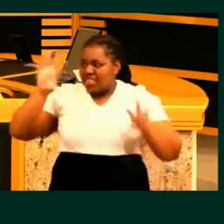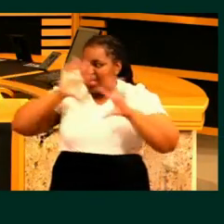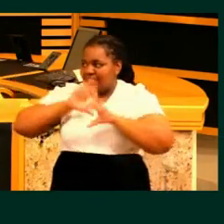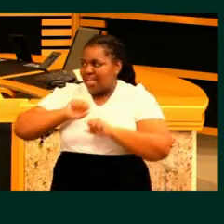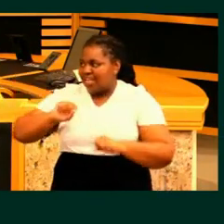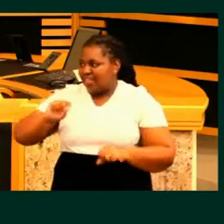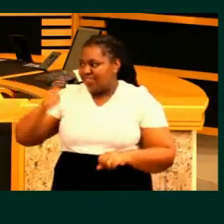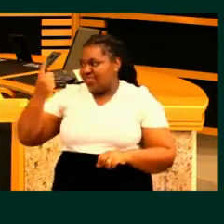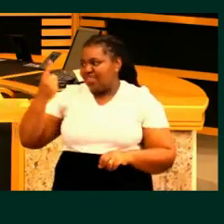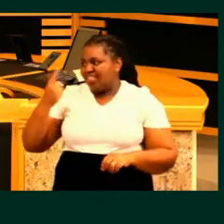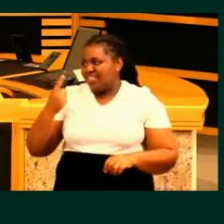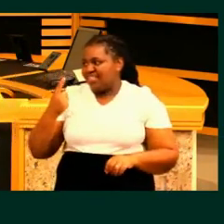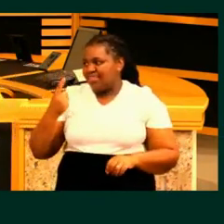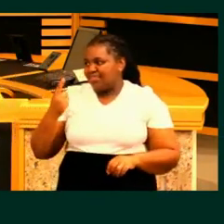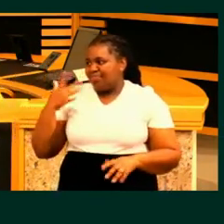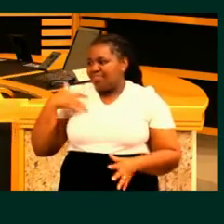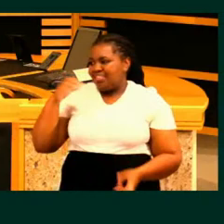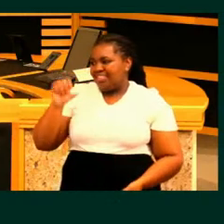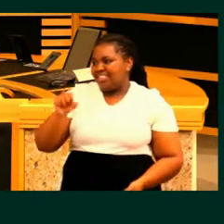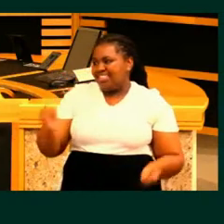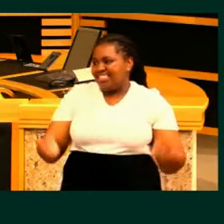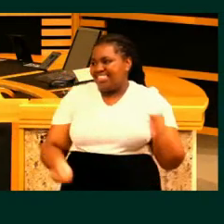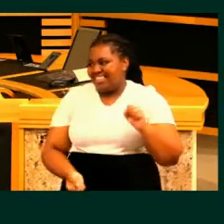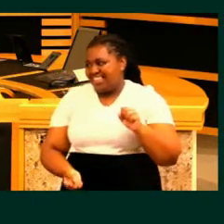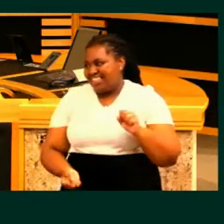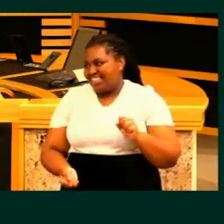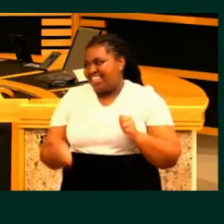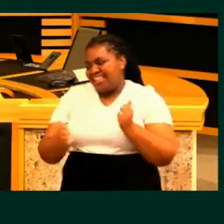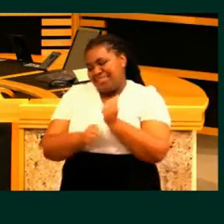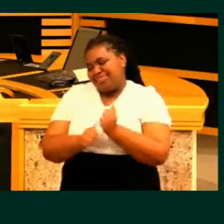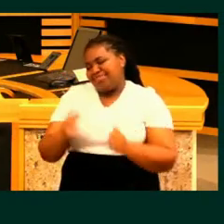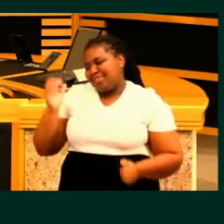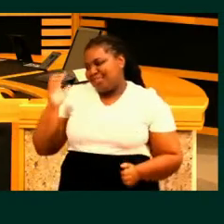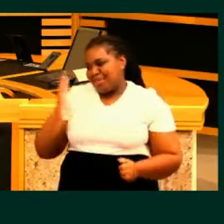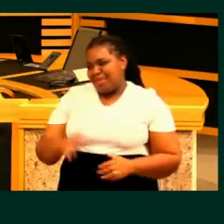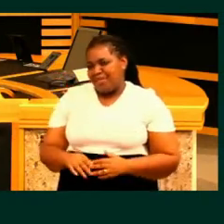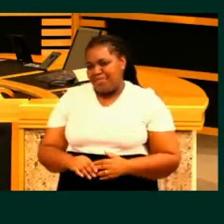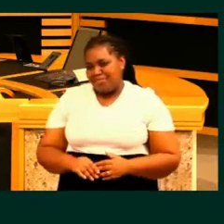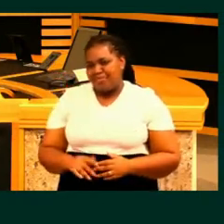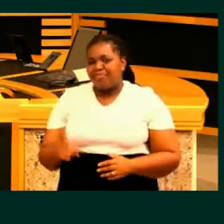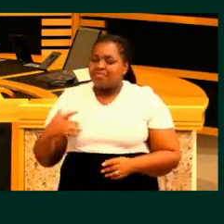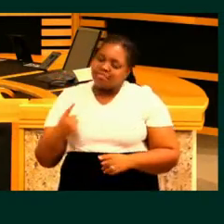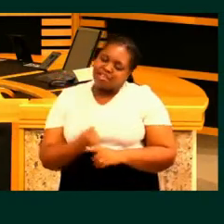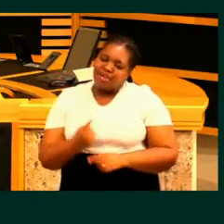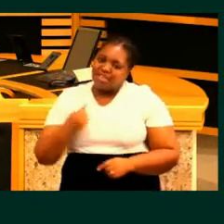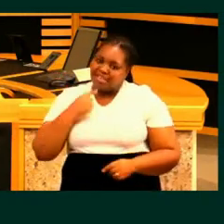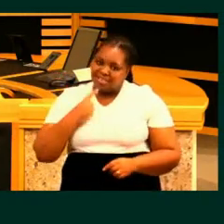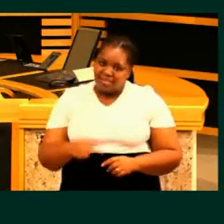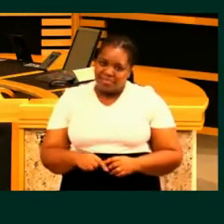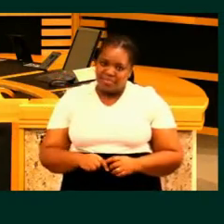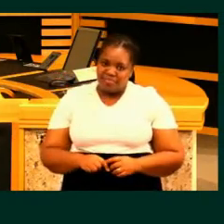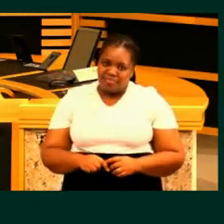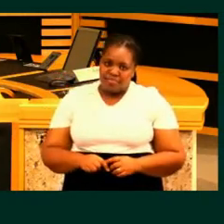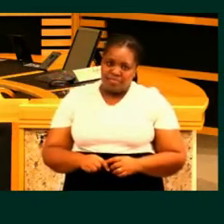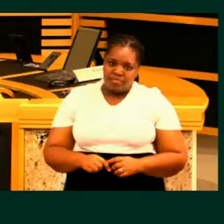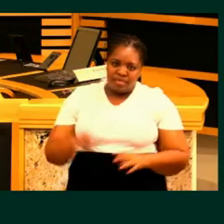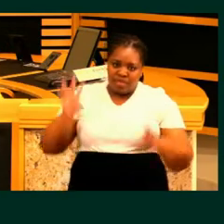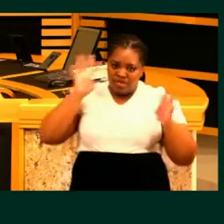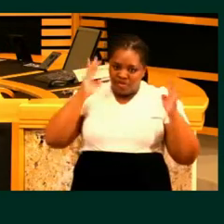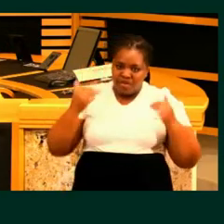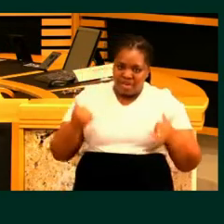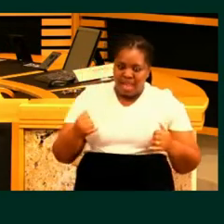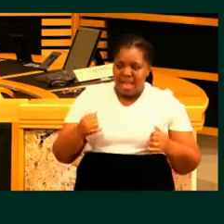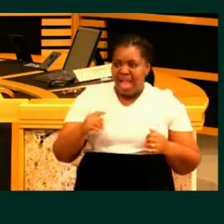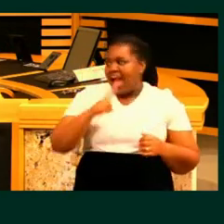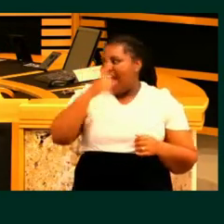first and to conclude honorable Deputy speaker as I always say innovate now ask